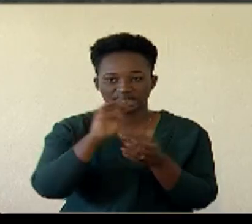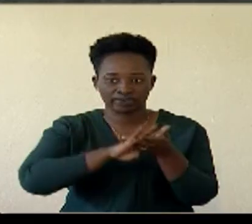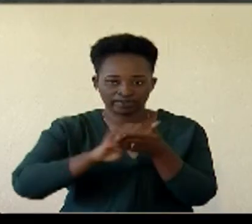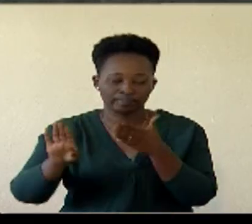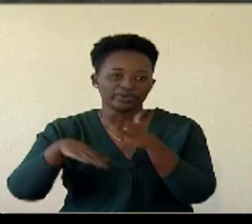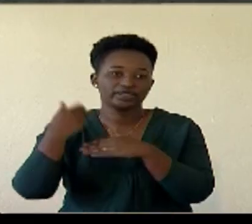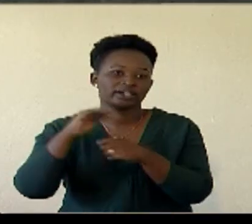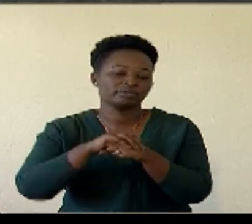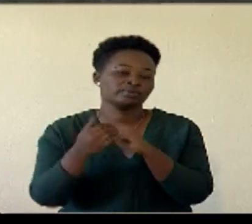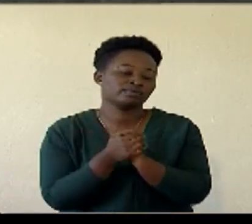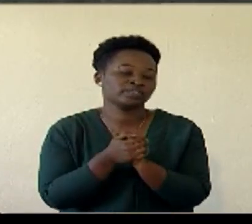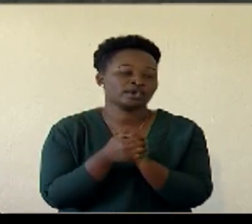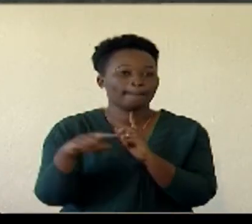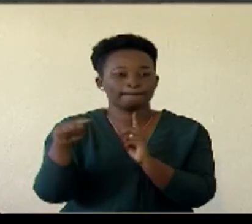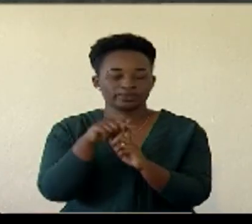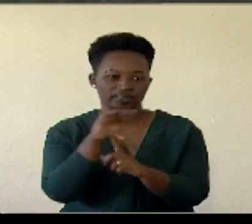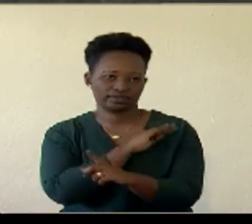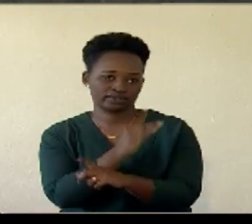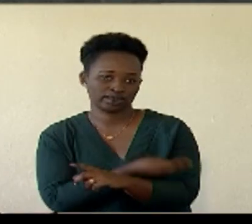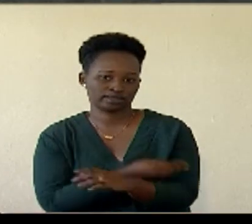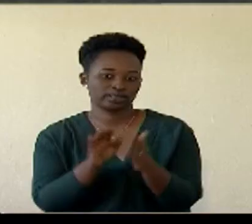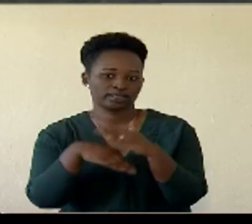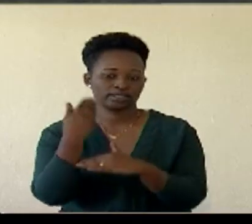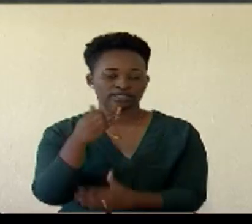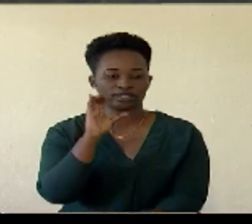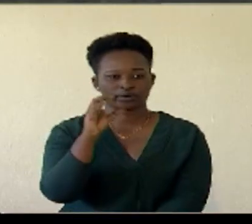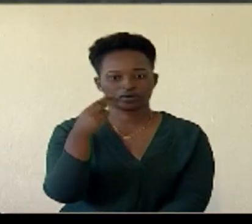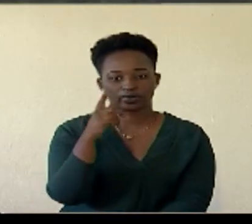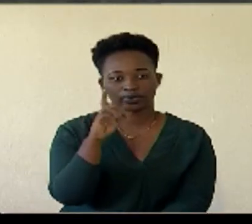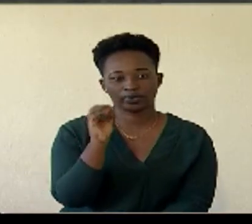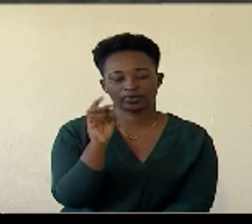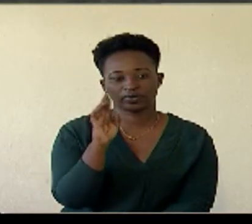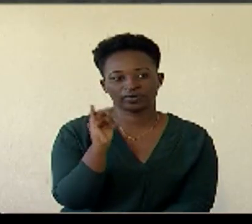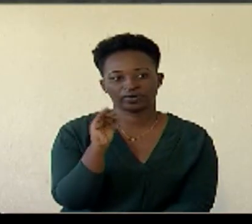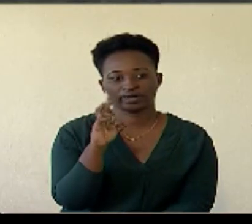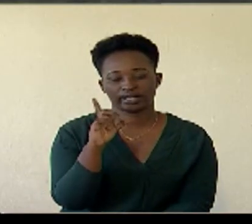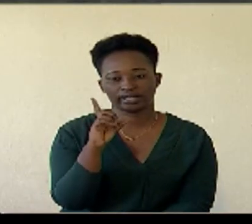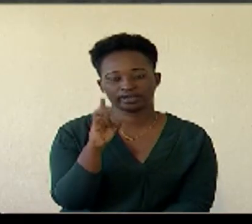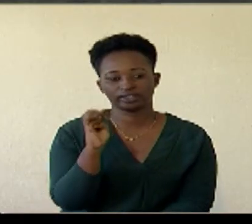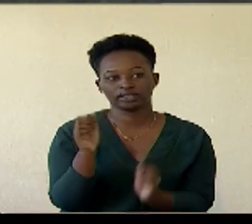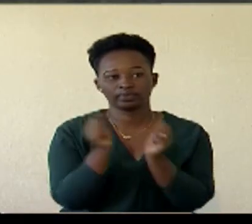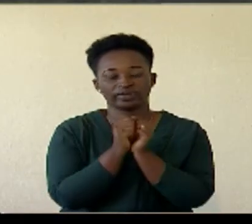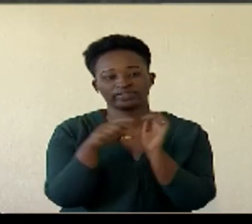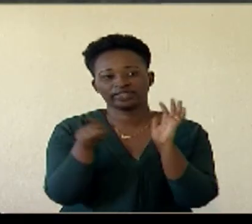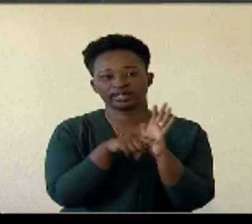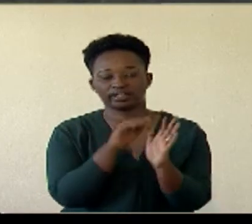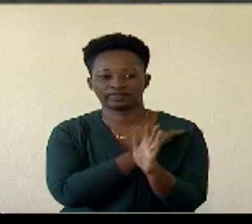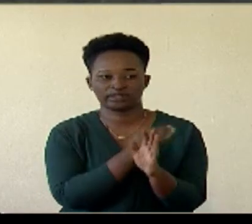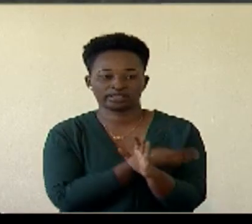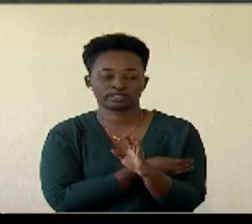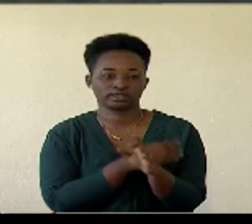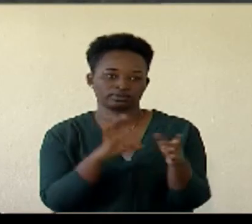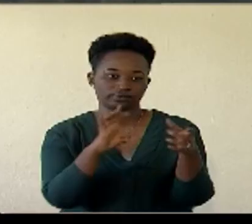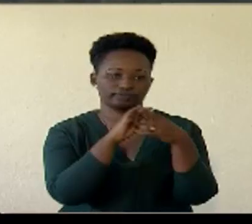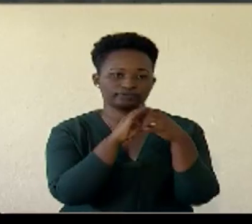a positive charge. So the chloride with the negative charge, such that is a nucleophile. So this one will attack,